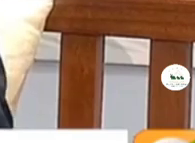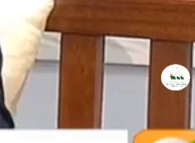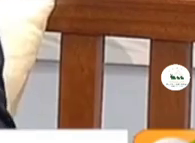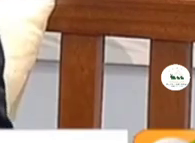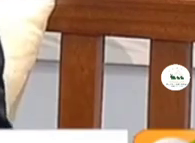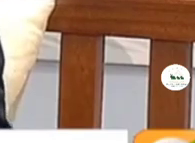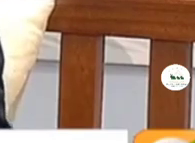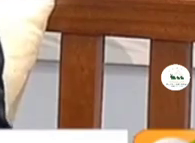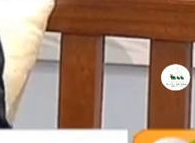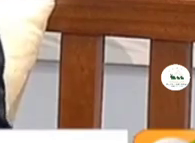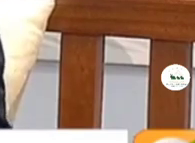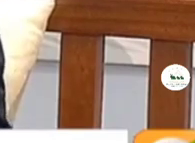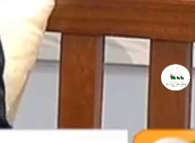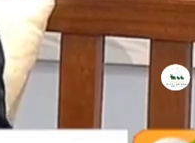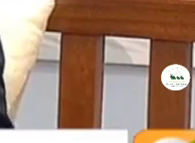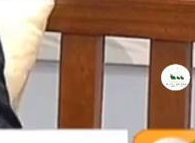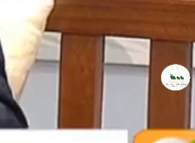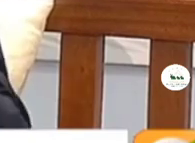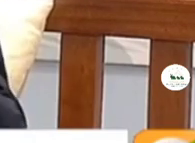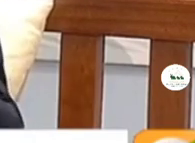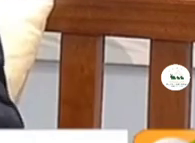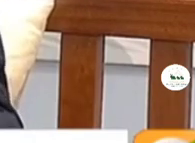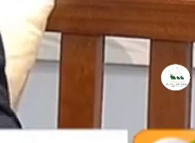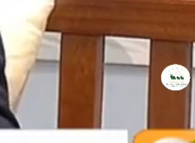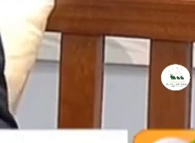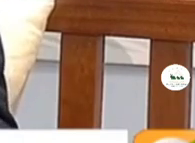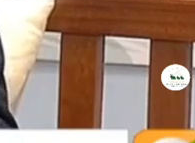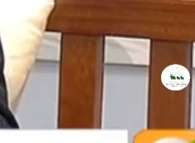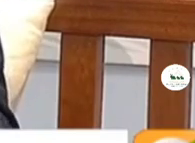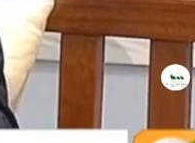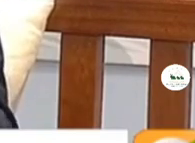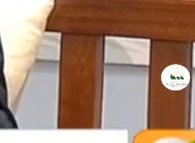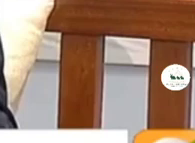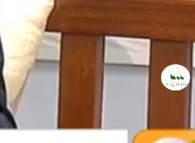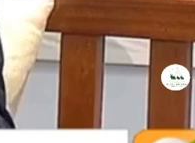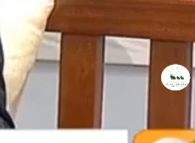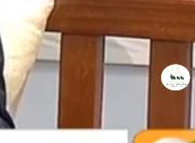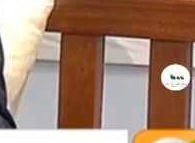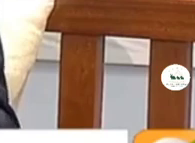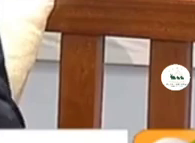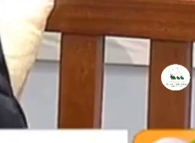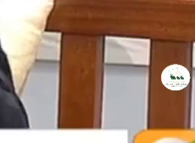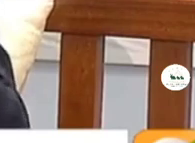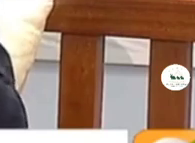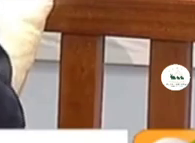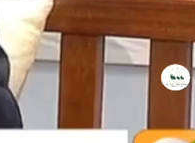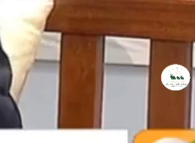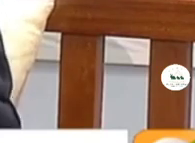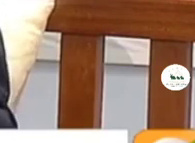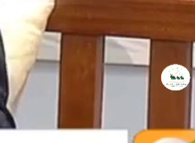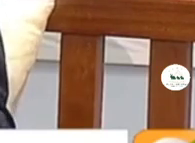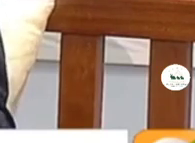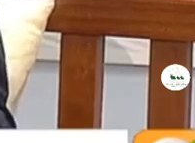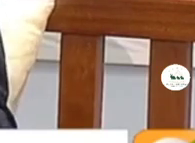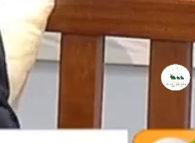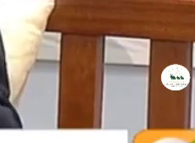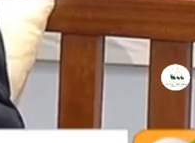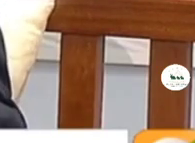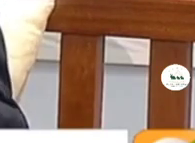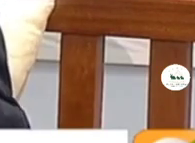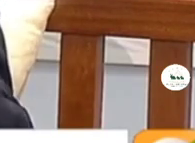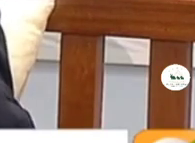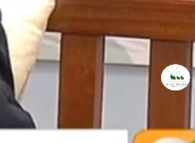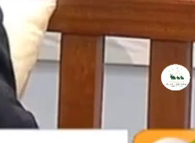he was telling me that just this afternoon they have brought in a bill requiring that people who want to contest certain offices